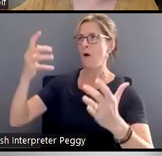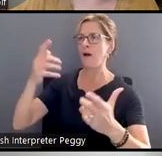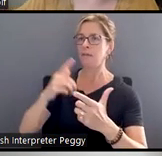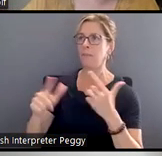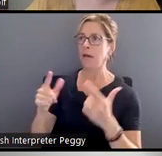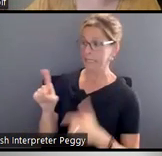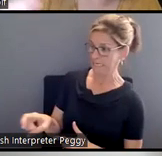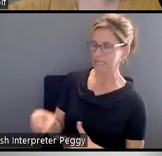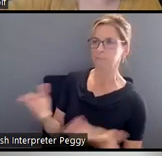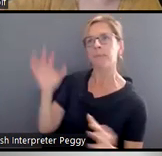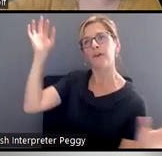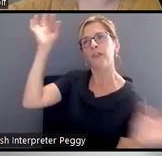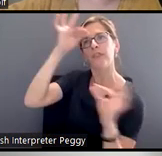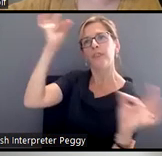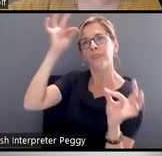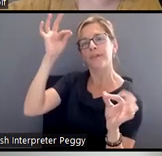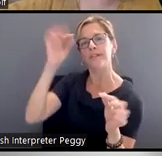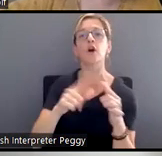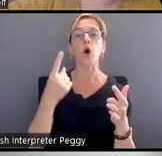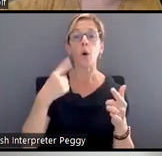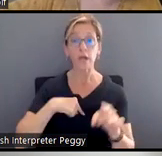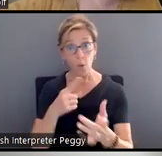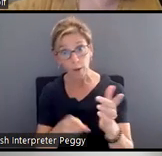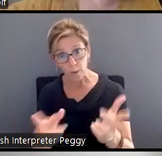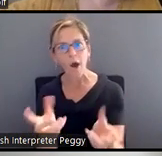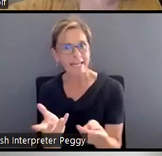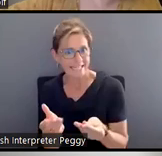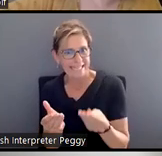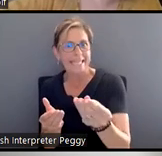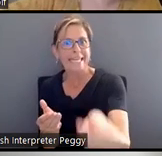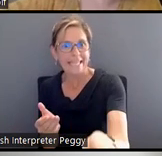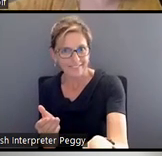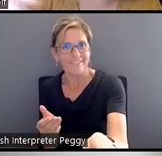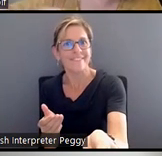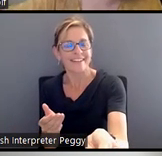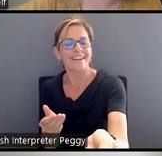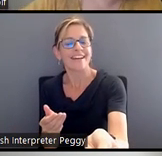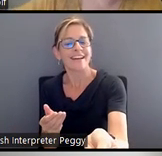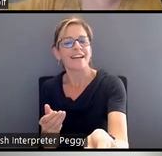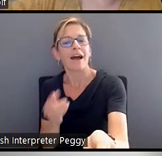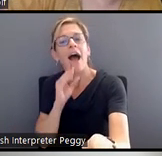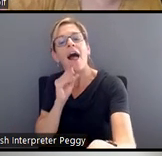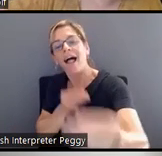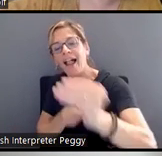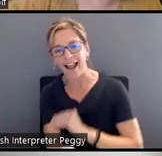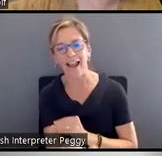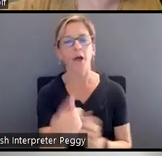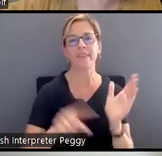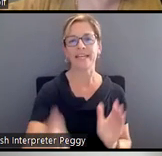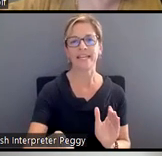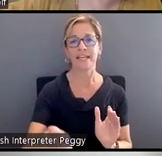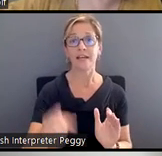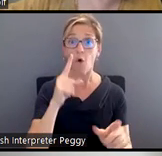then it's up to us to sell them the product or service that will lead them to what they want, but will give them what they need to get there.